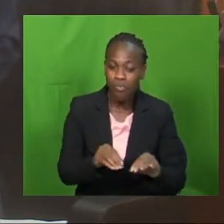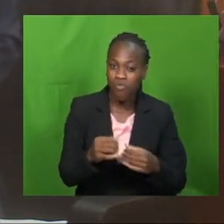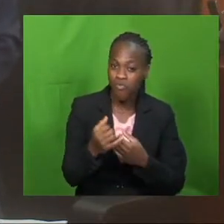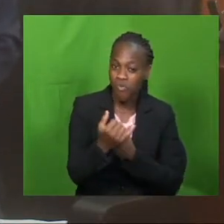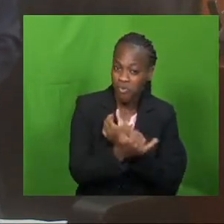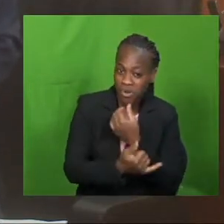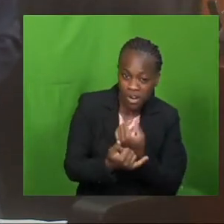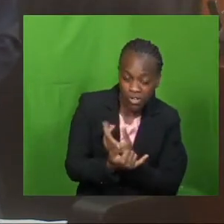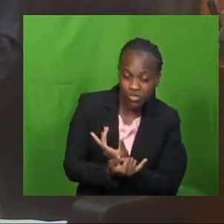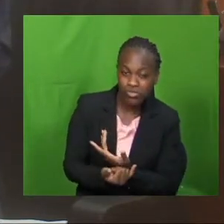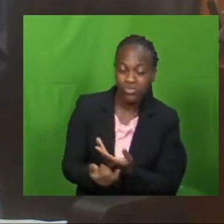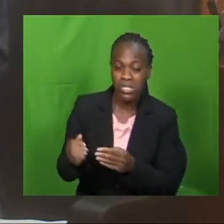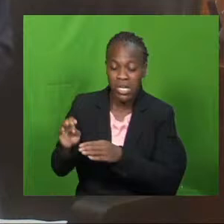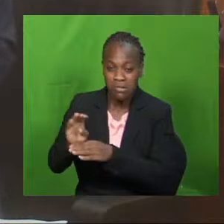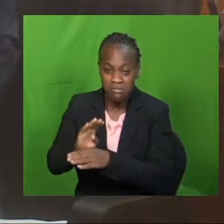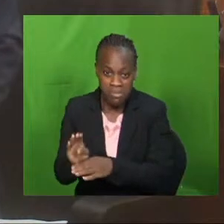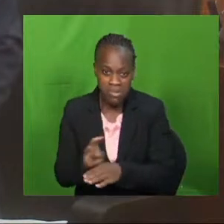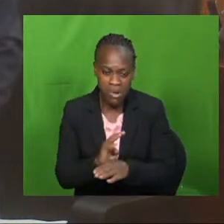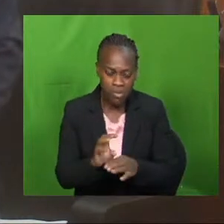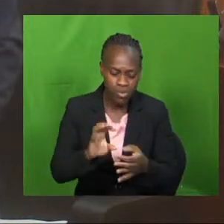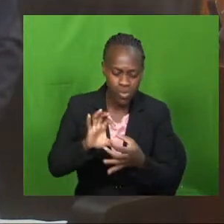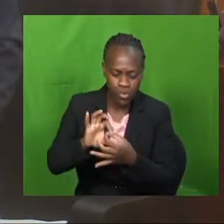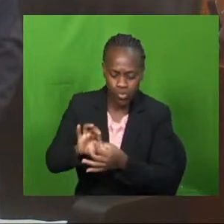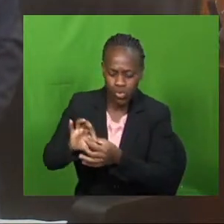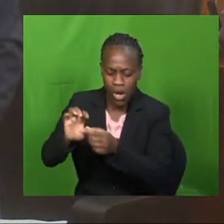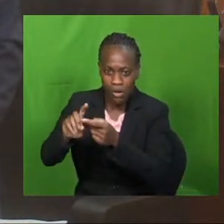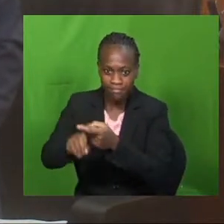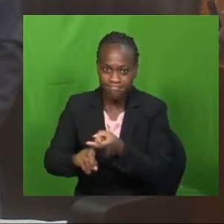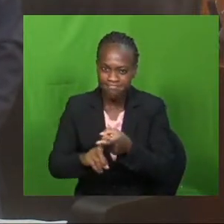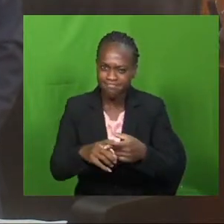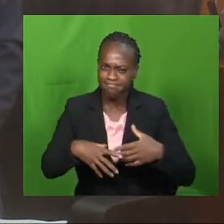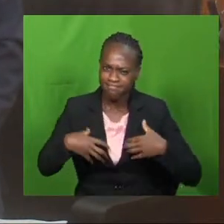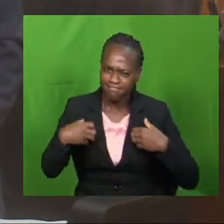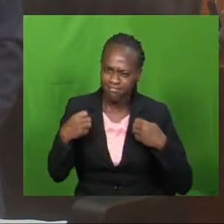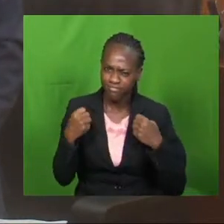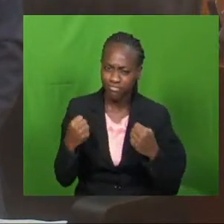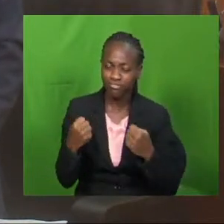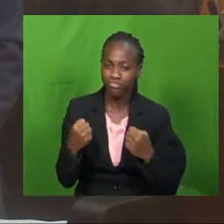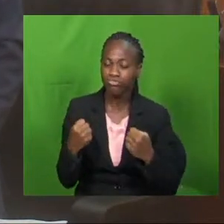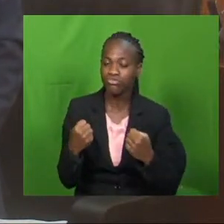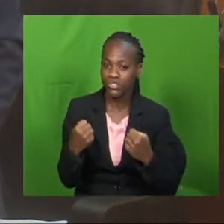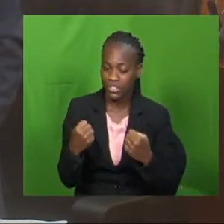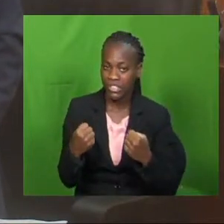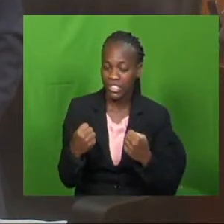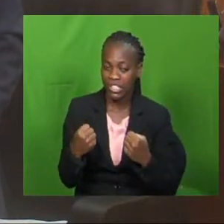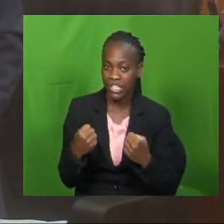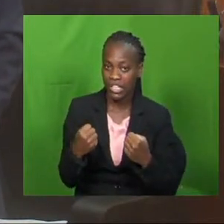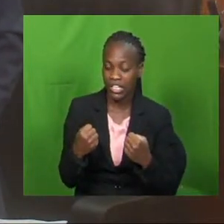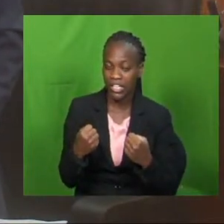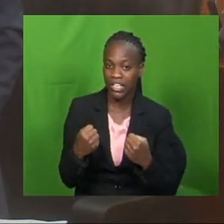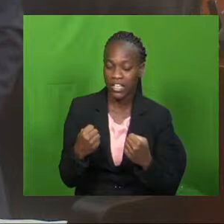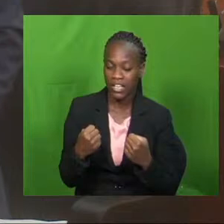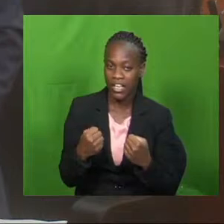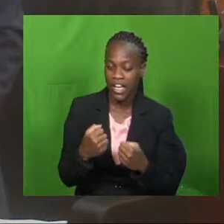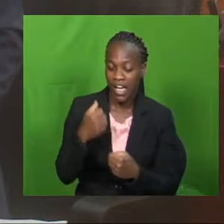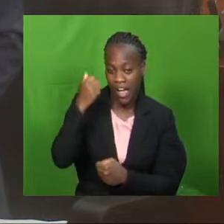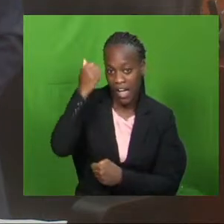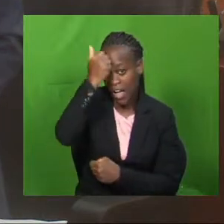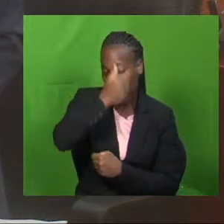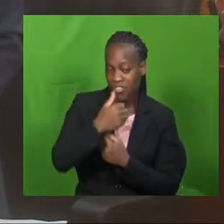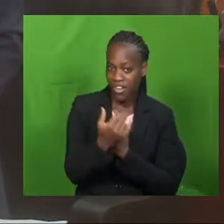to businessman collaboration to thereby strengthen the resilience of the economies of the various African